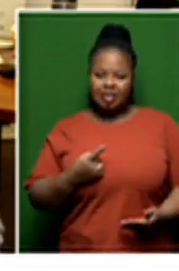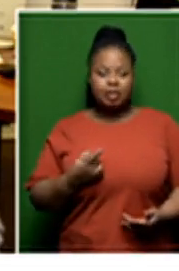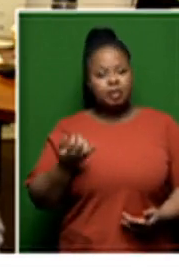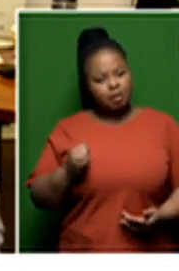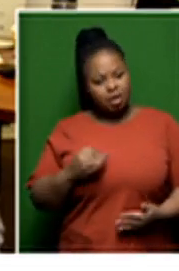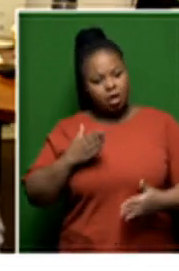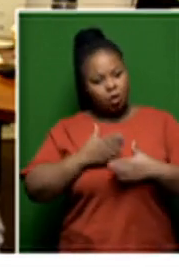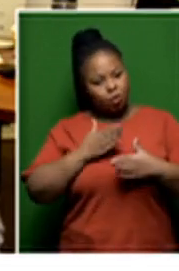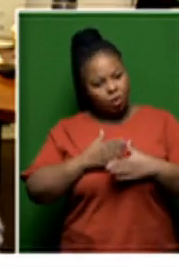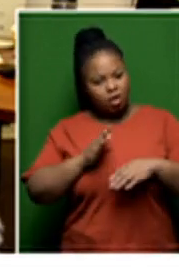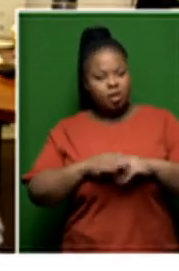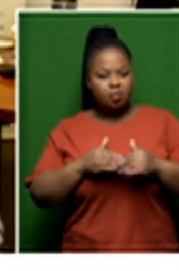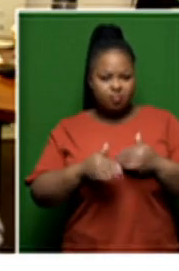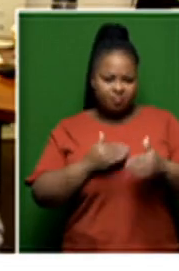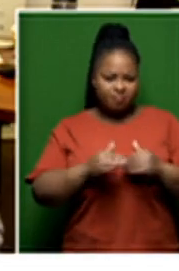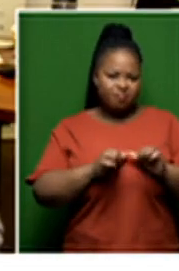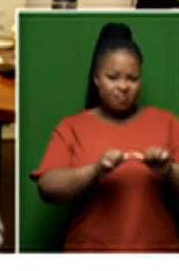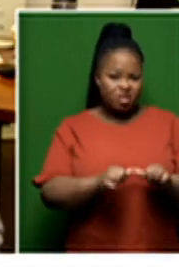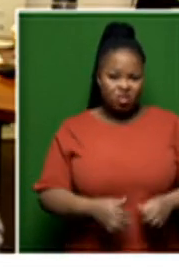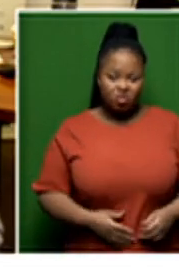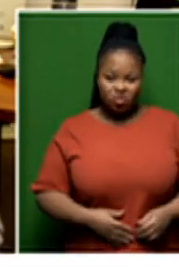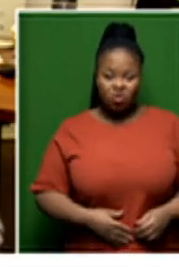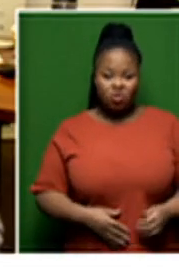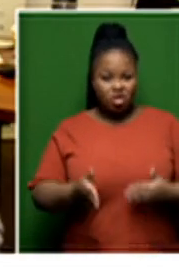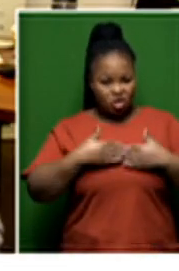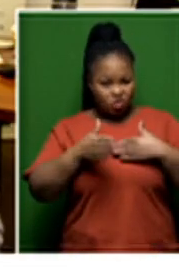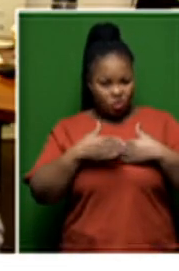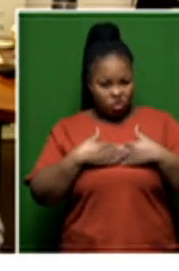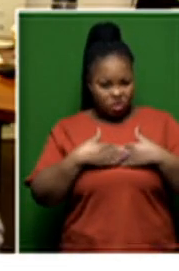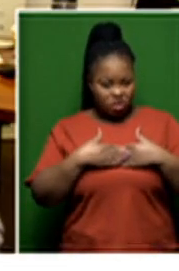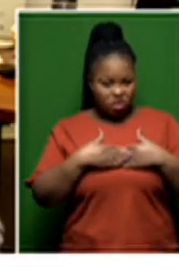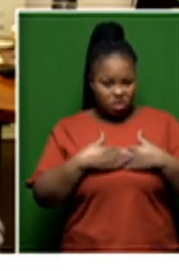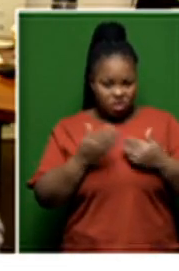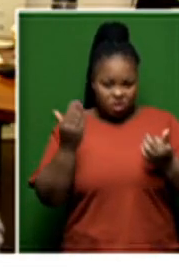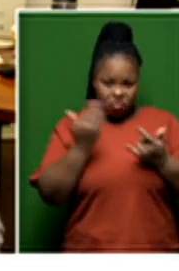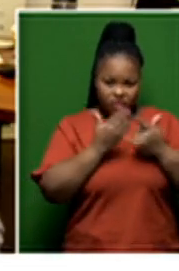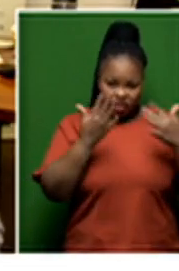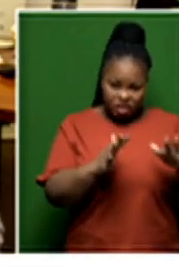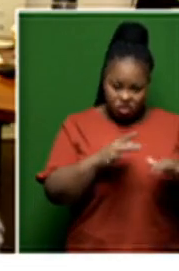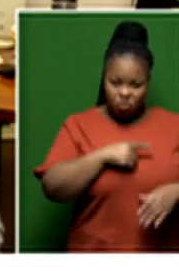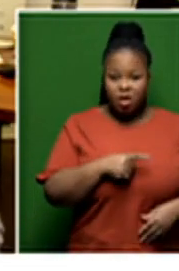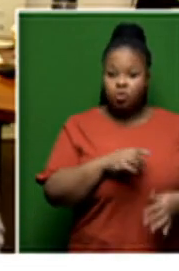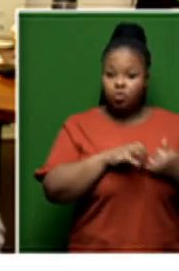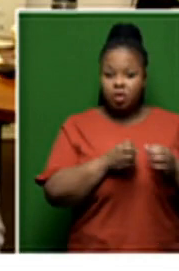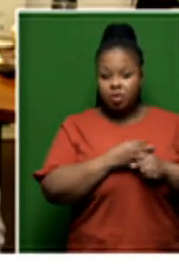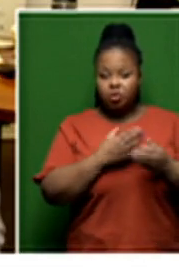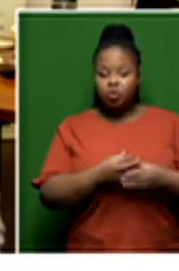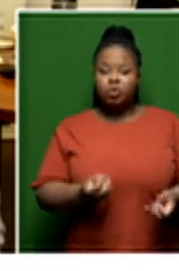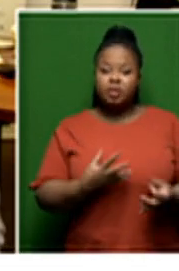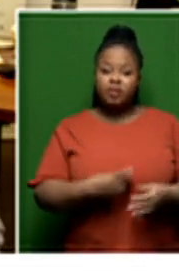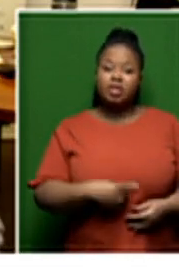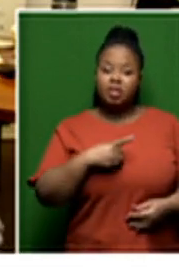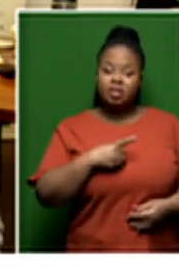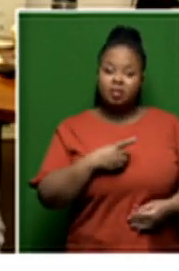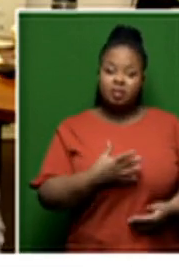was still a work in progress. So were those doors installed to give learners the dignity that they deserve? Yeah,